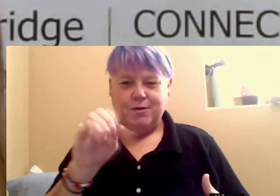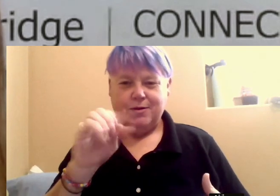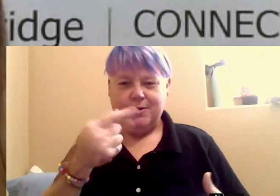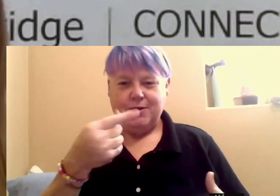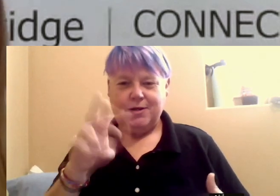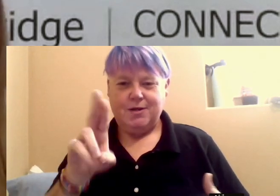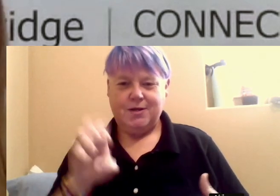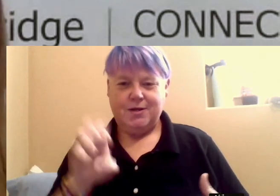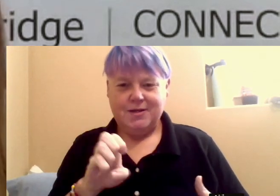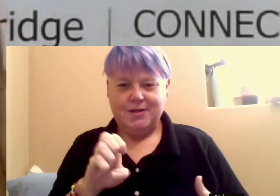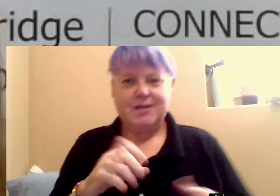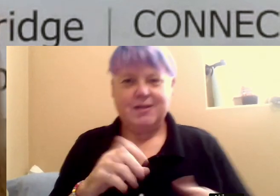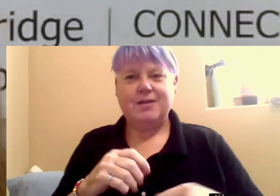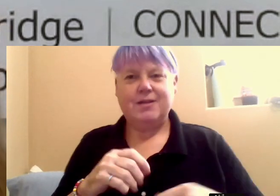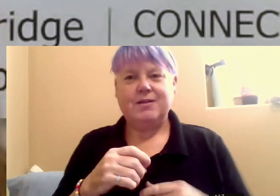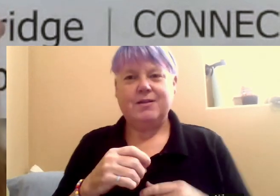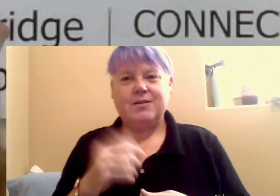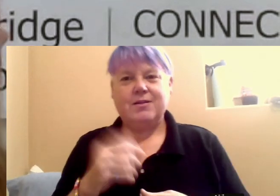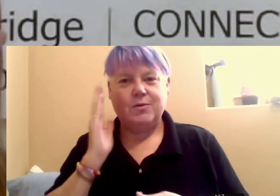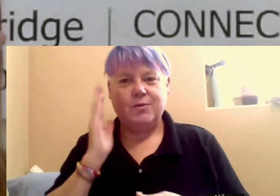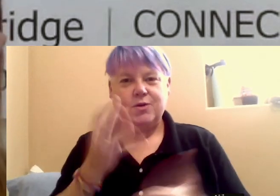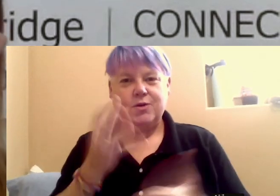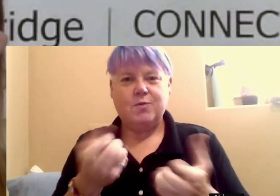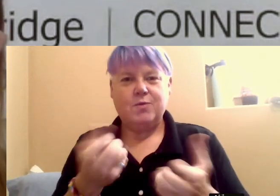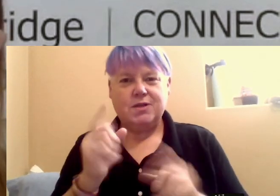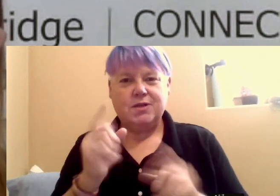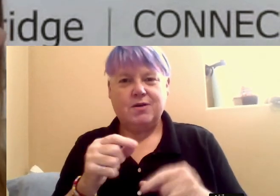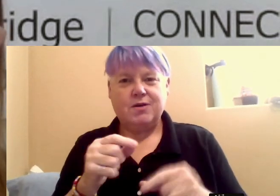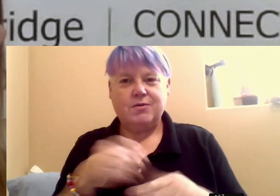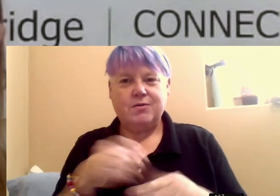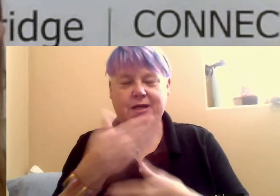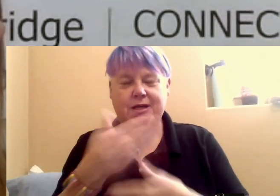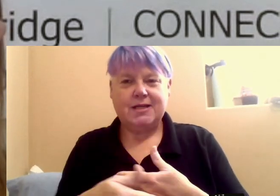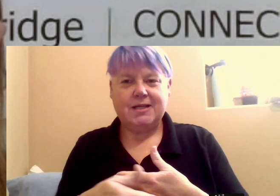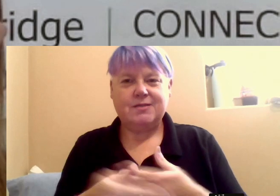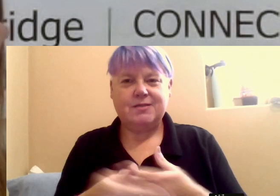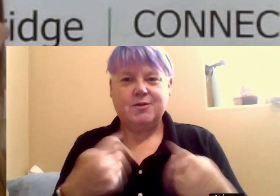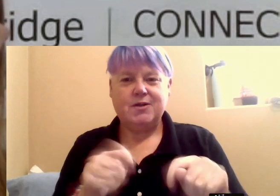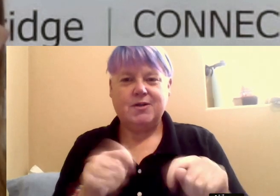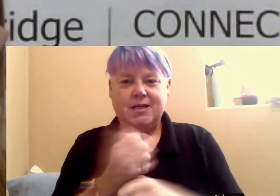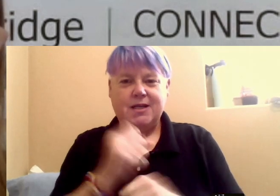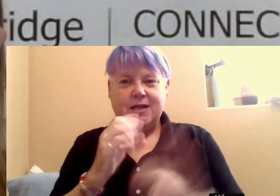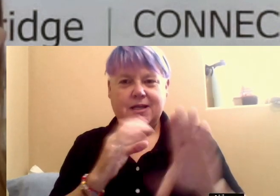Anna Marie, would you like to go next? I think we're still trying to get Candas back.